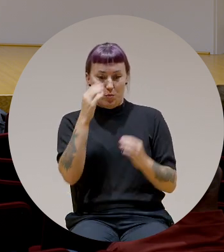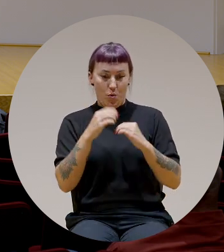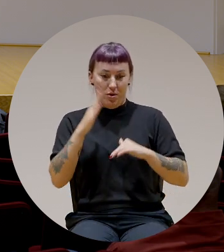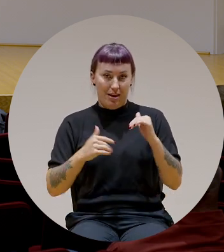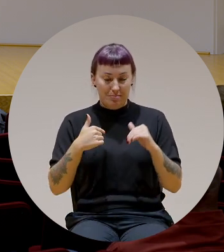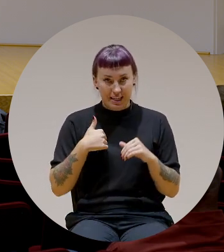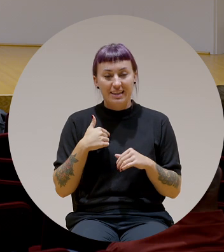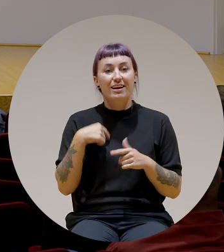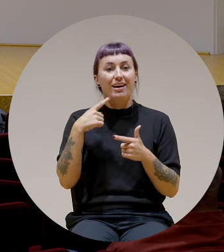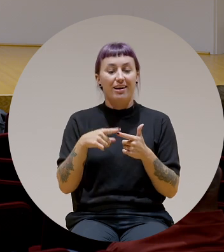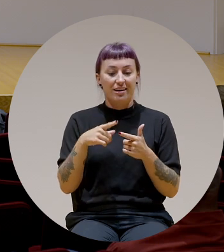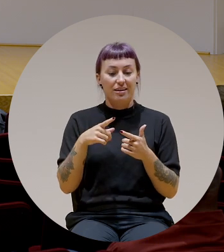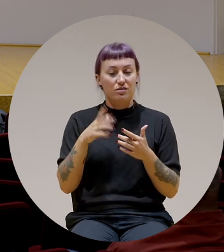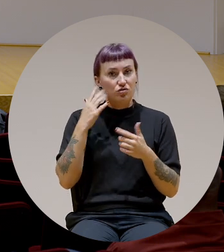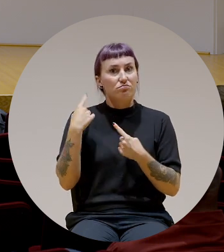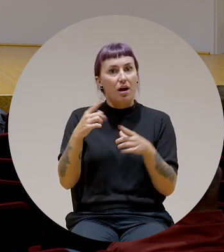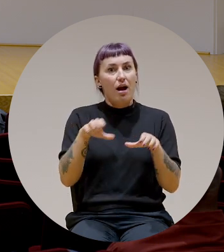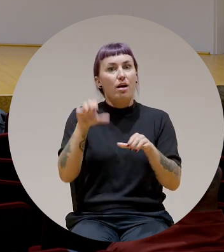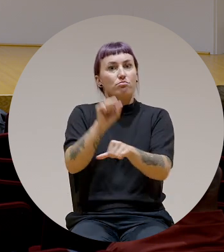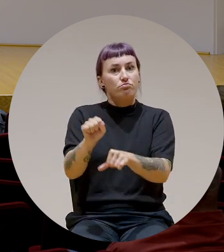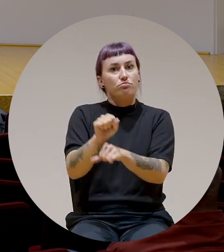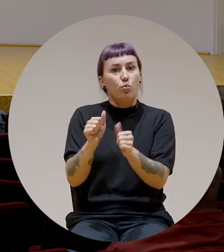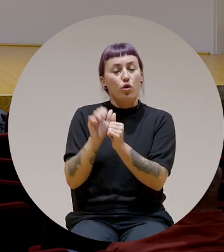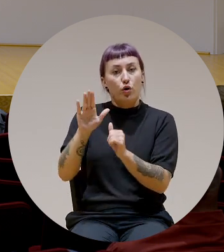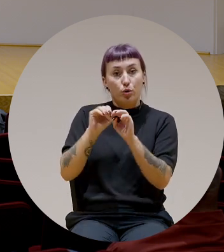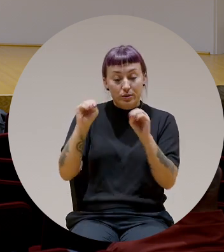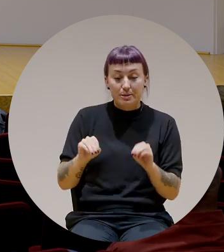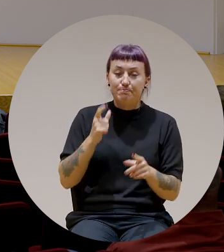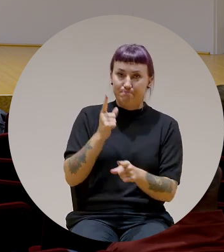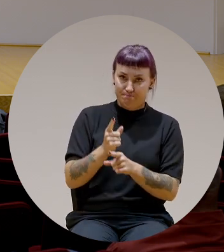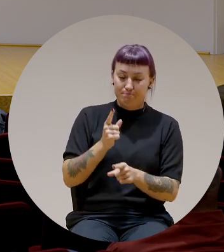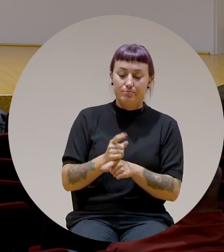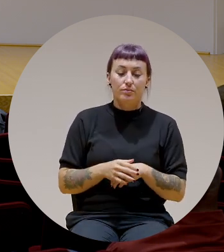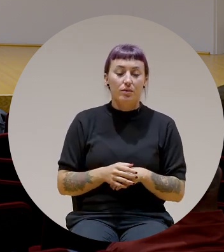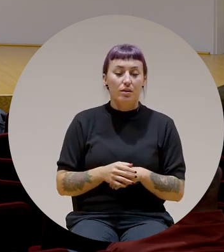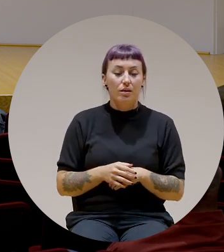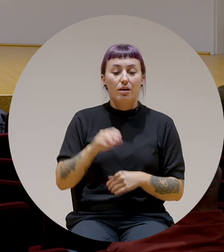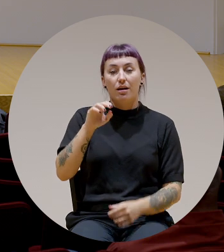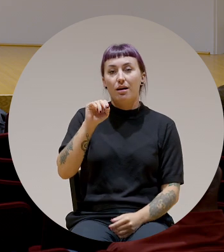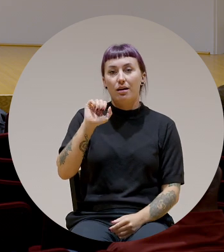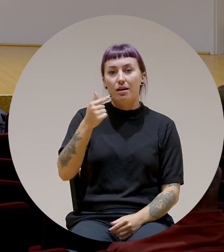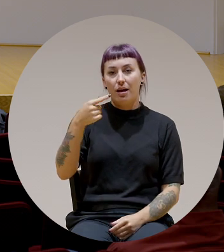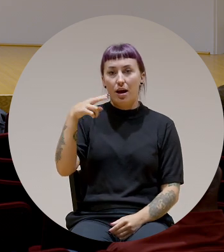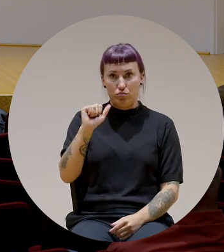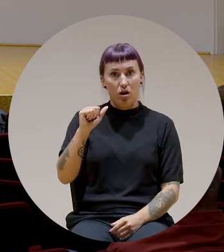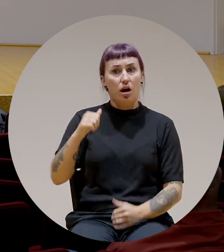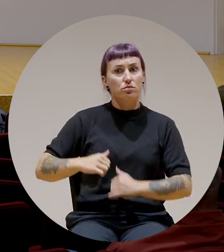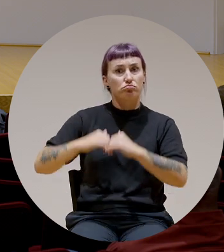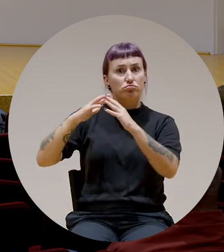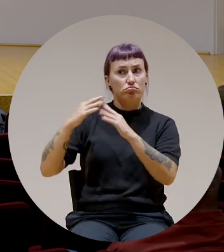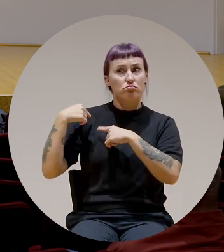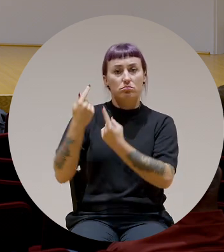I do, and that she has been actively working with her museum. Right. So as Janet mentioned, NAGPRA has been